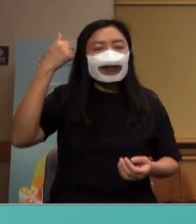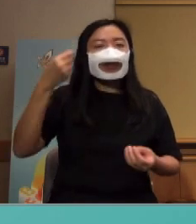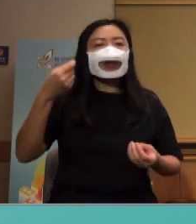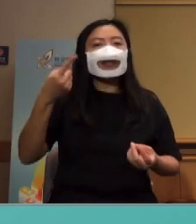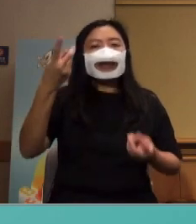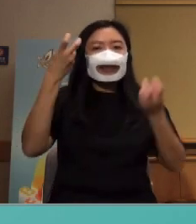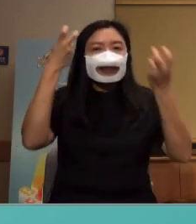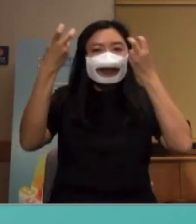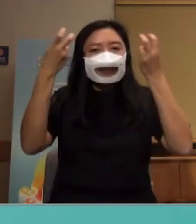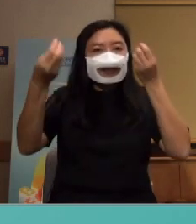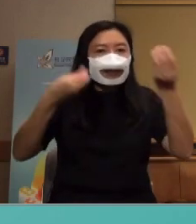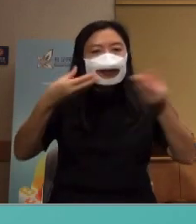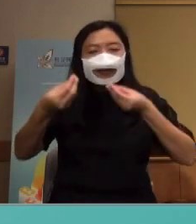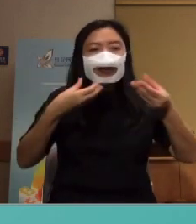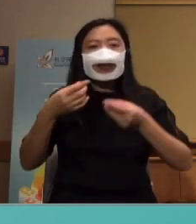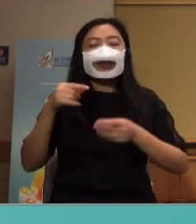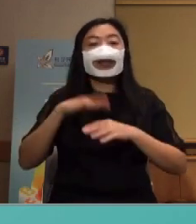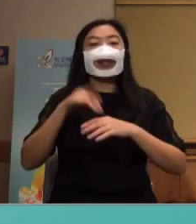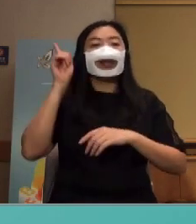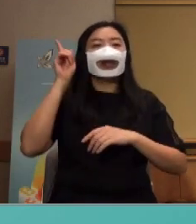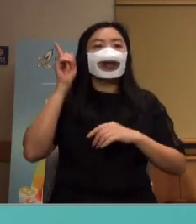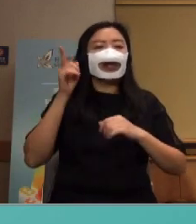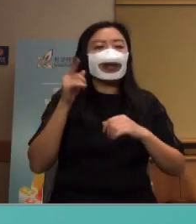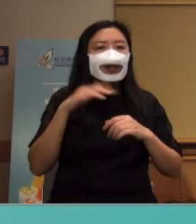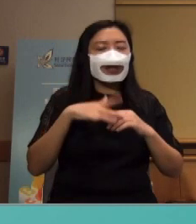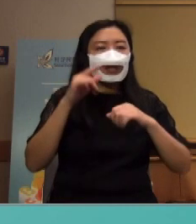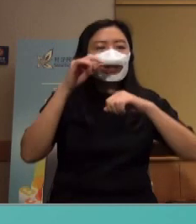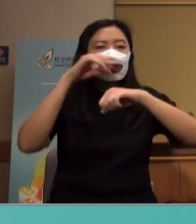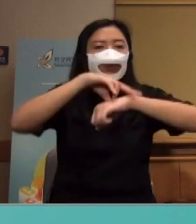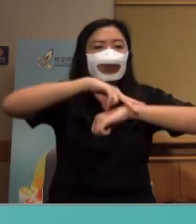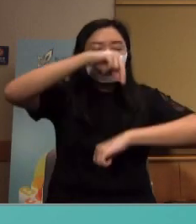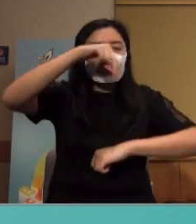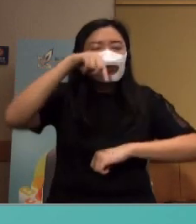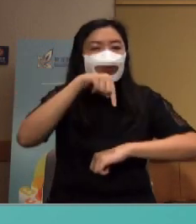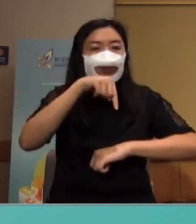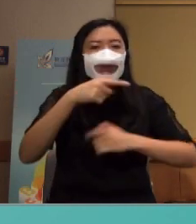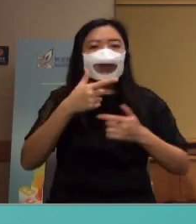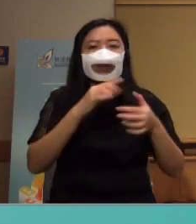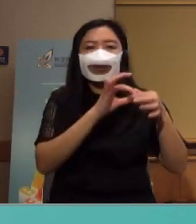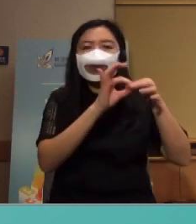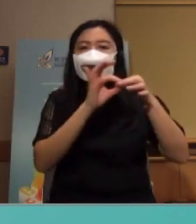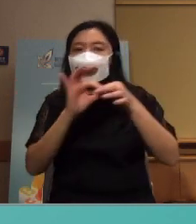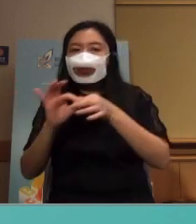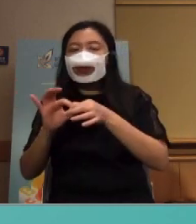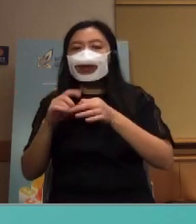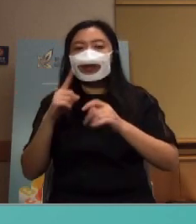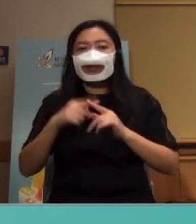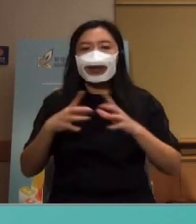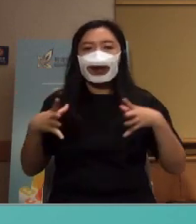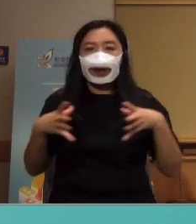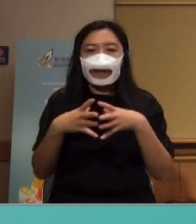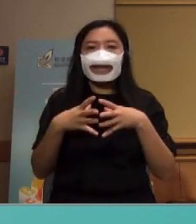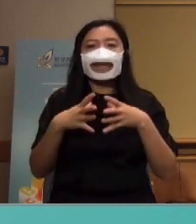the Metaverse and the physical experience can work together and to promote inclusiveness